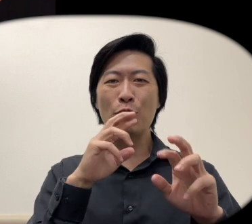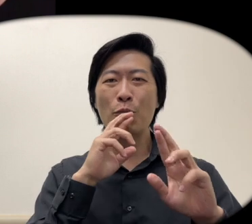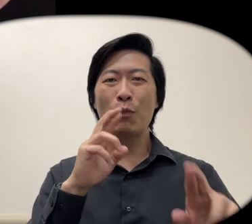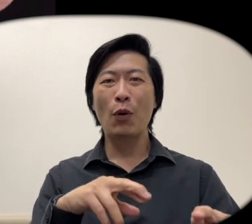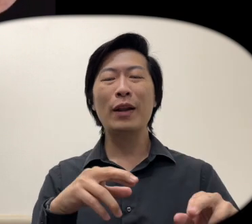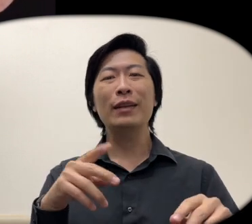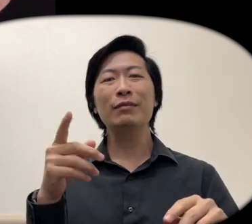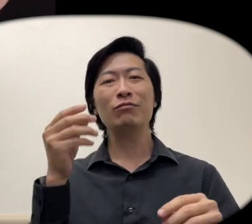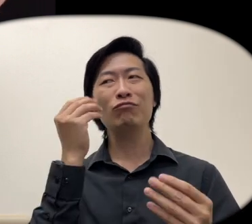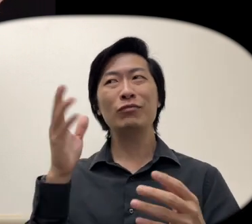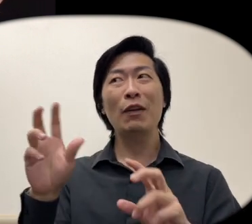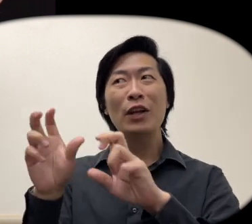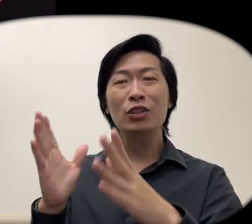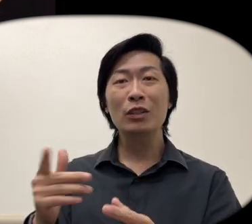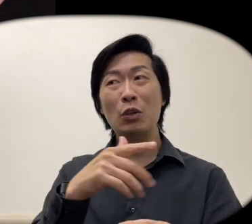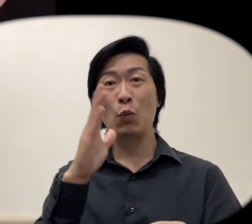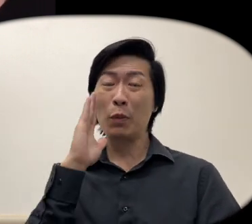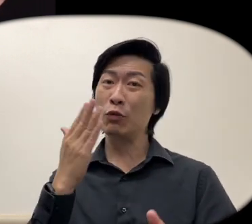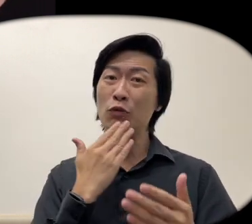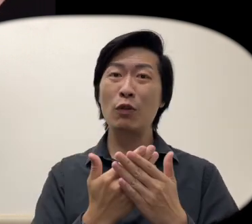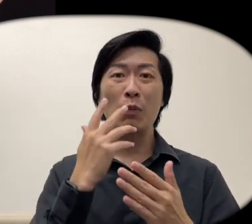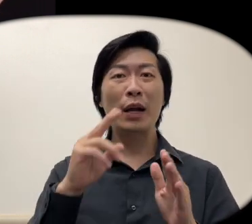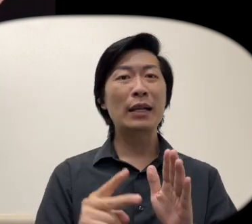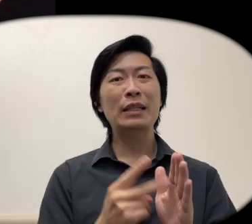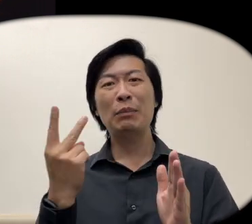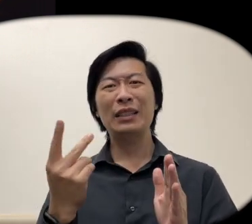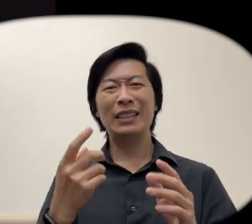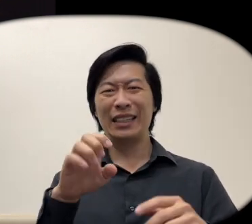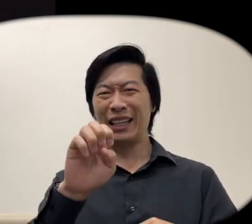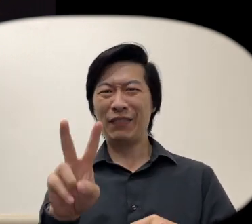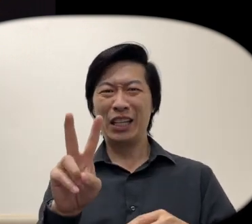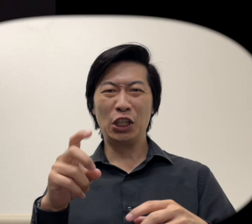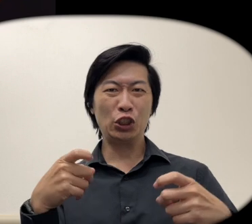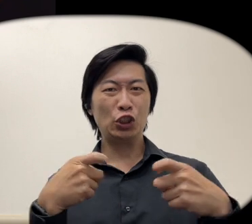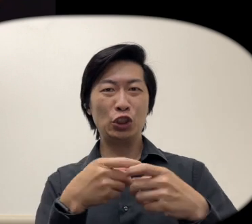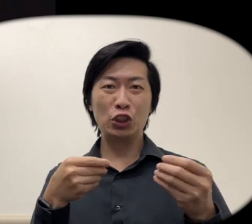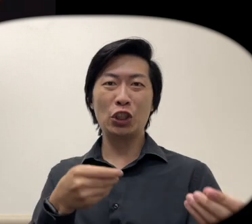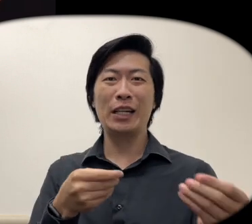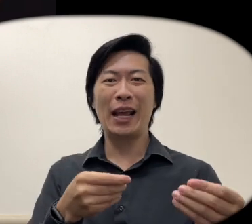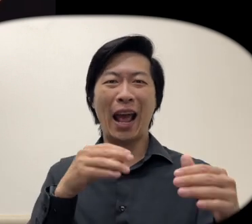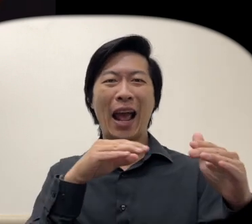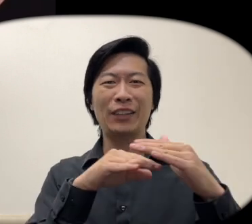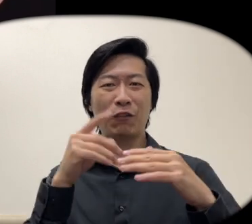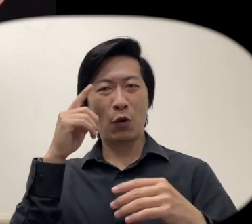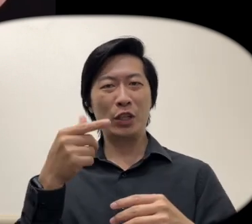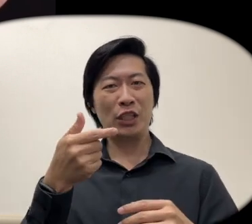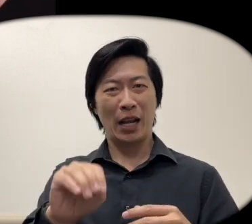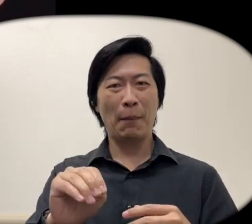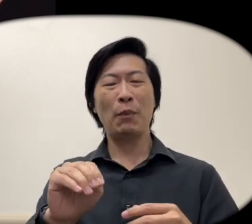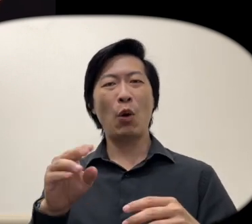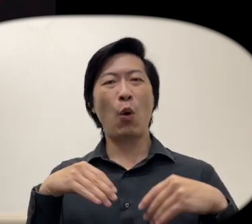investors, saying how this is going to be a great thing for doubling EV charging access for GM owners. And starting